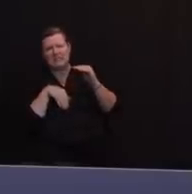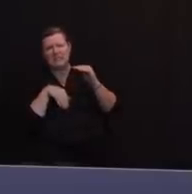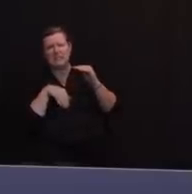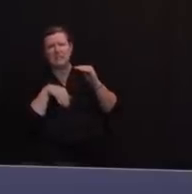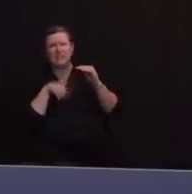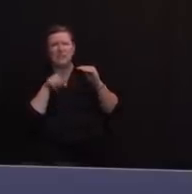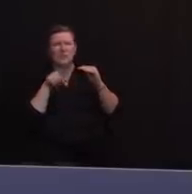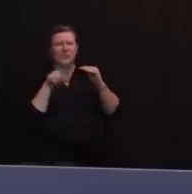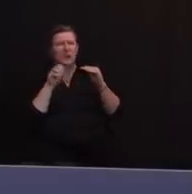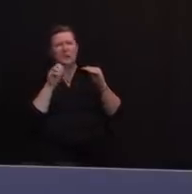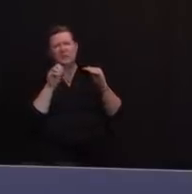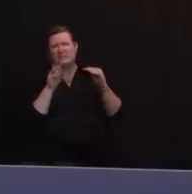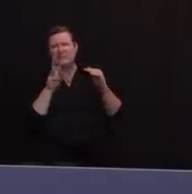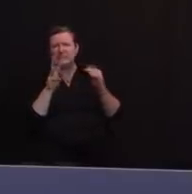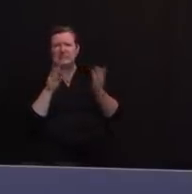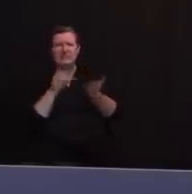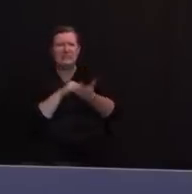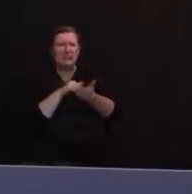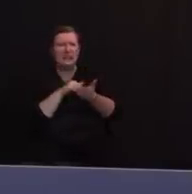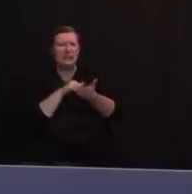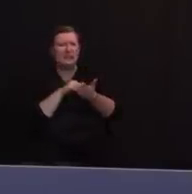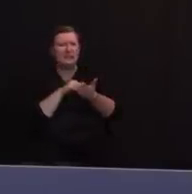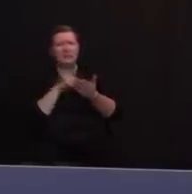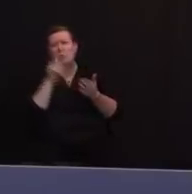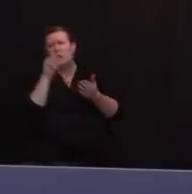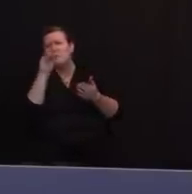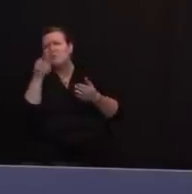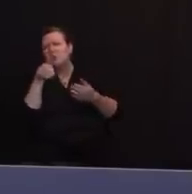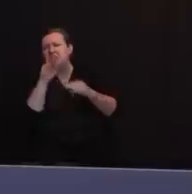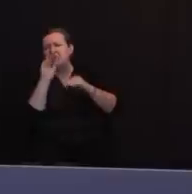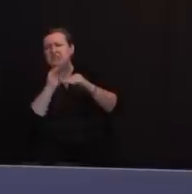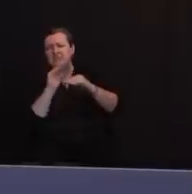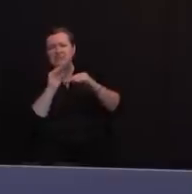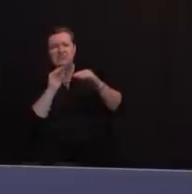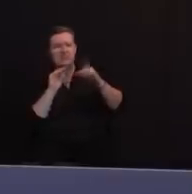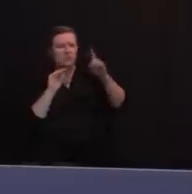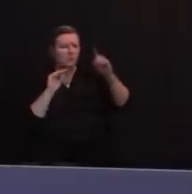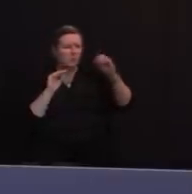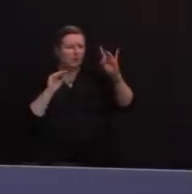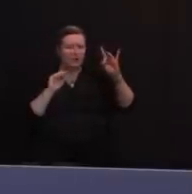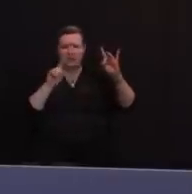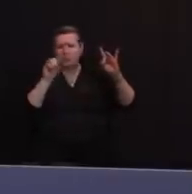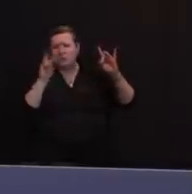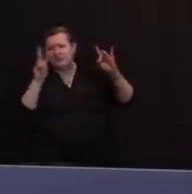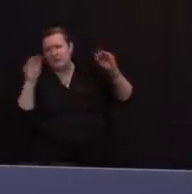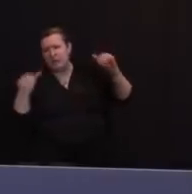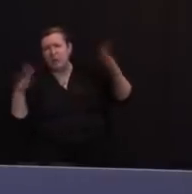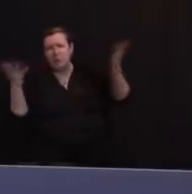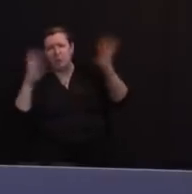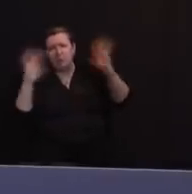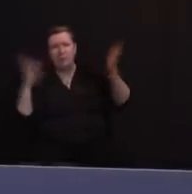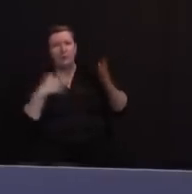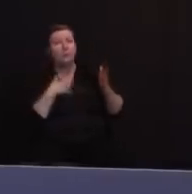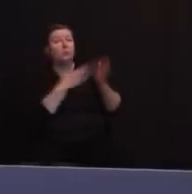106,825. Next week, for the week of January 10th, we've requested